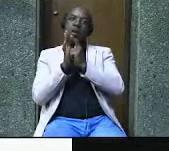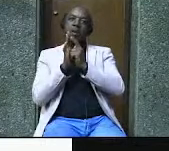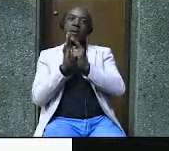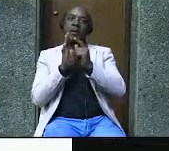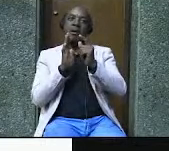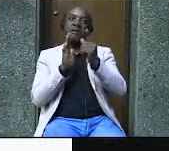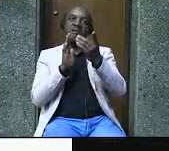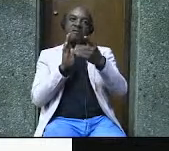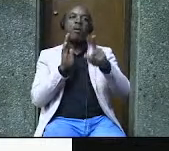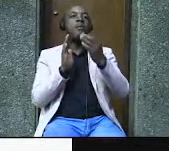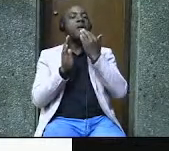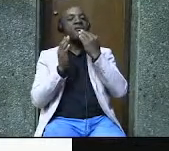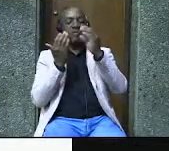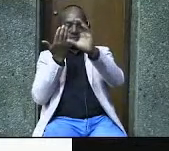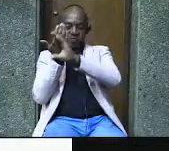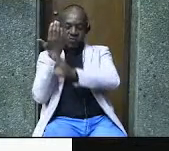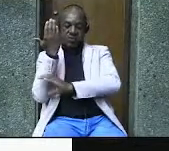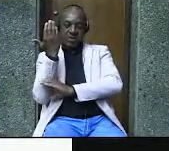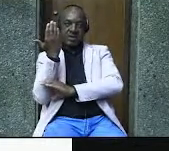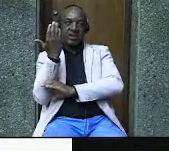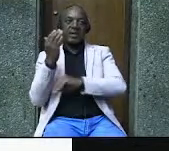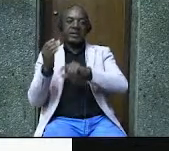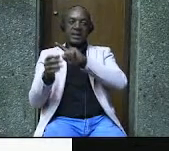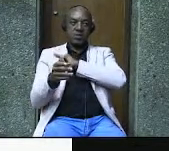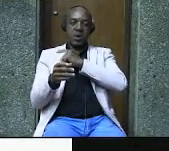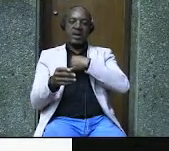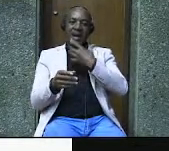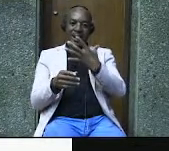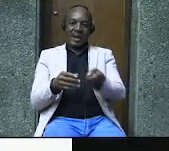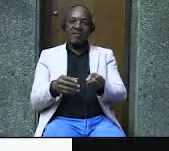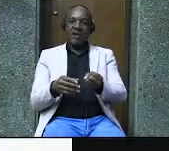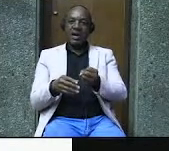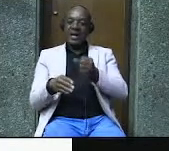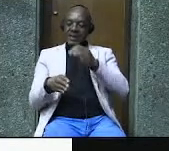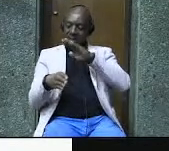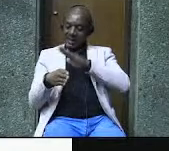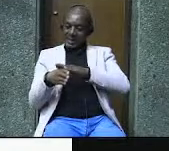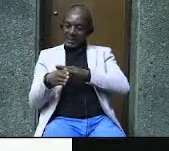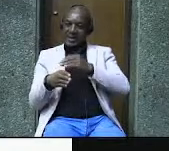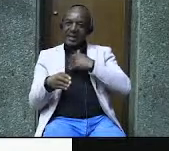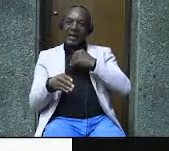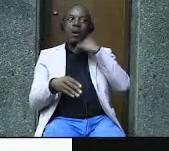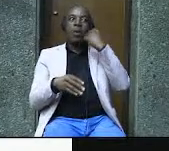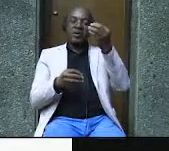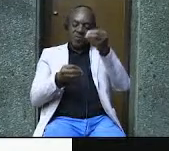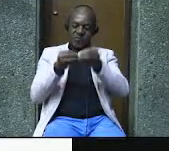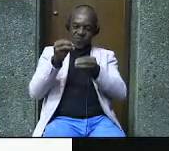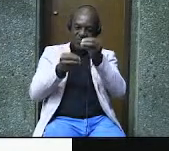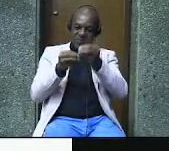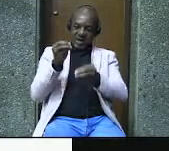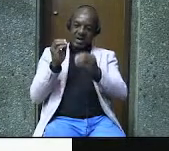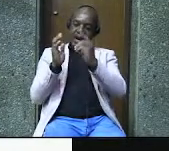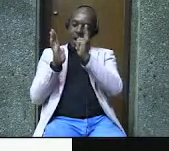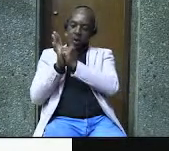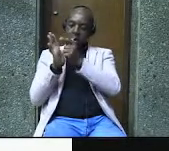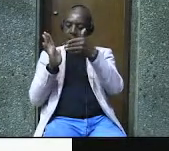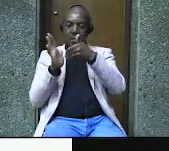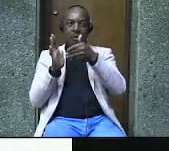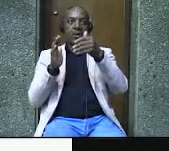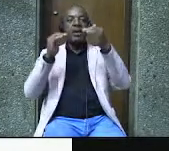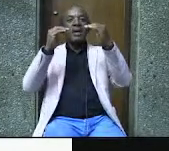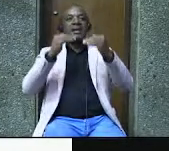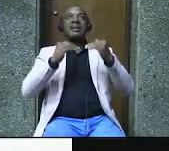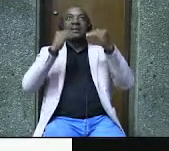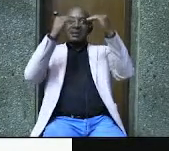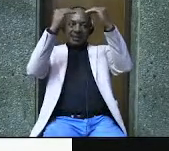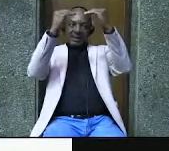Constitution. It is for this reason that we are amending that act to also reflect the standard of compensation